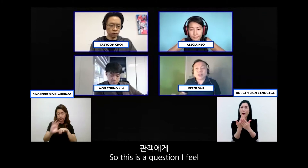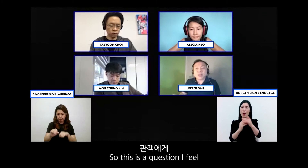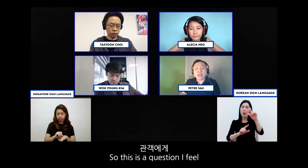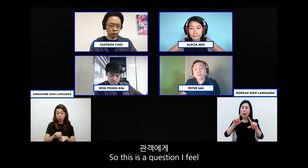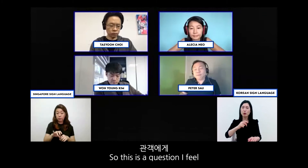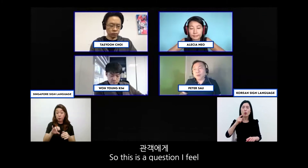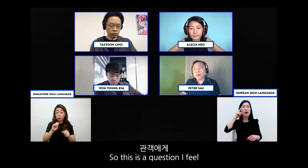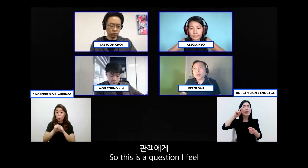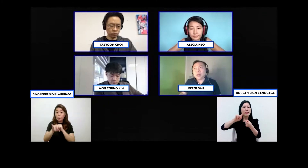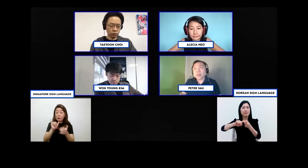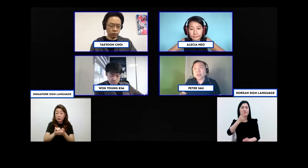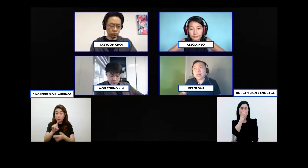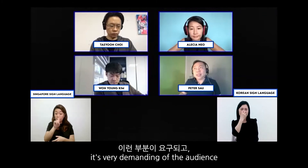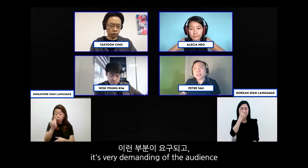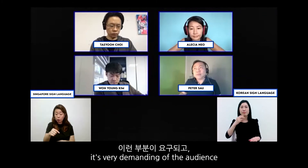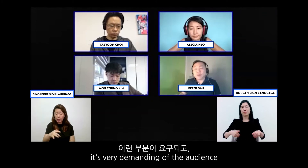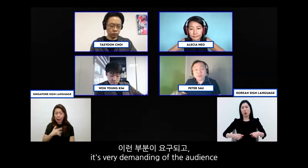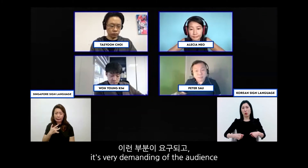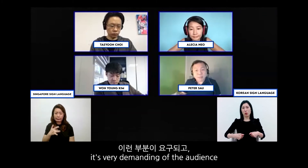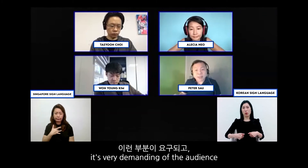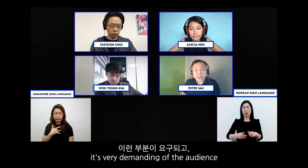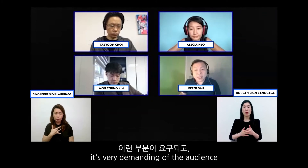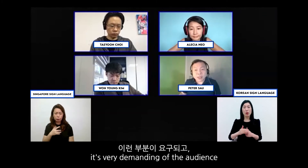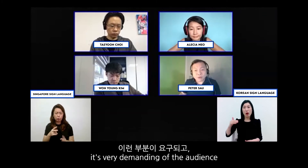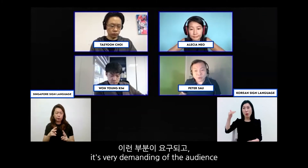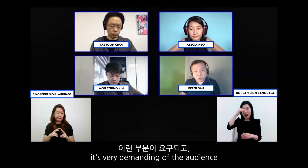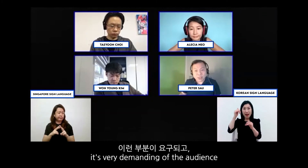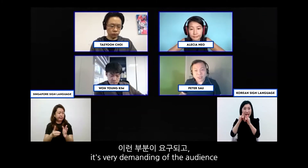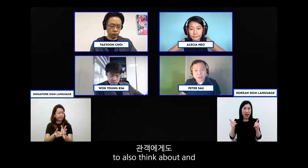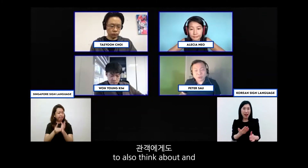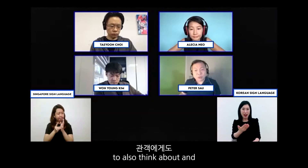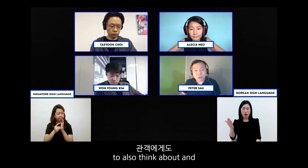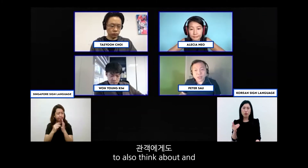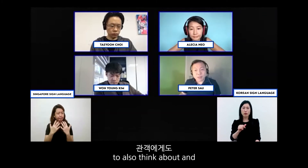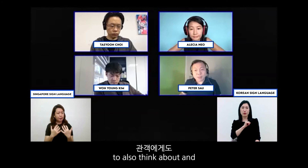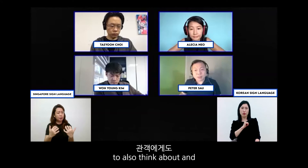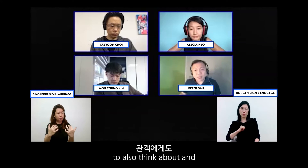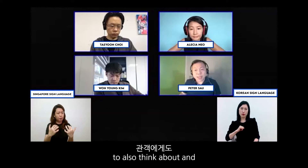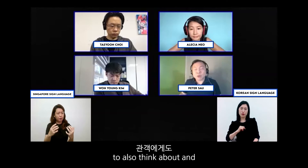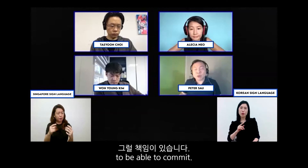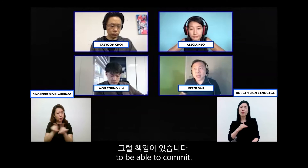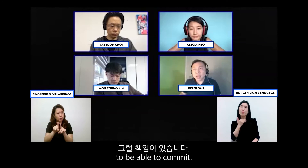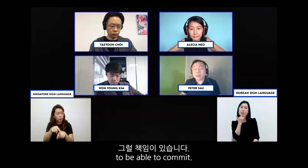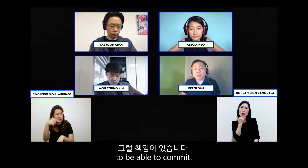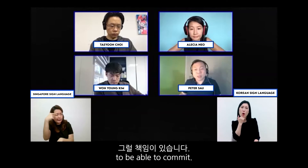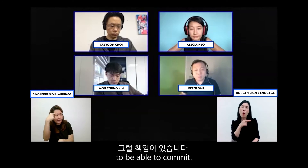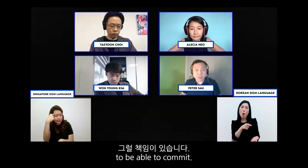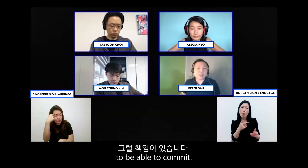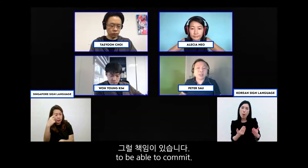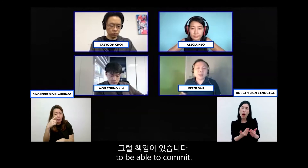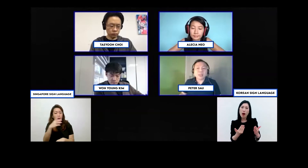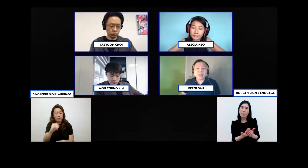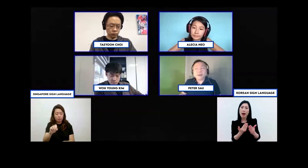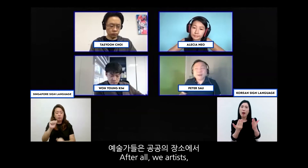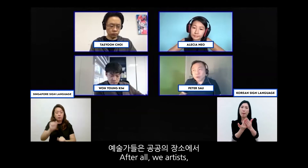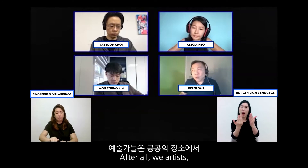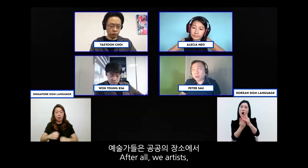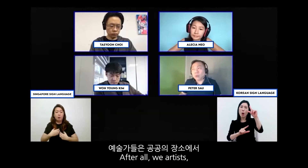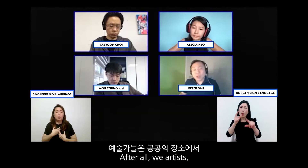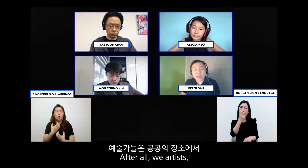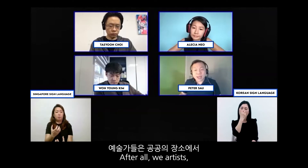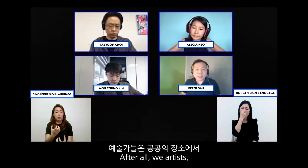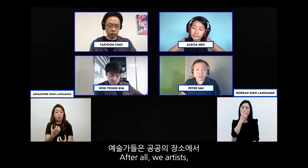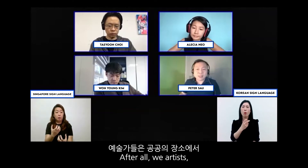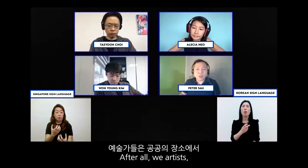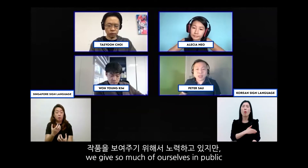is a question I feel it's very demanding of the audience to also think about and to be able to commit. After